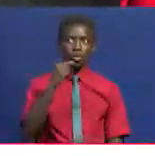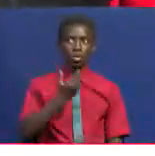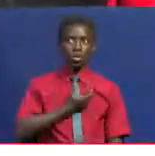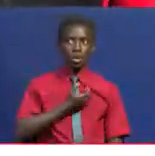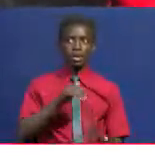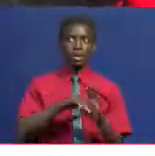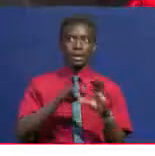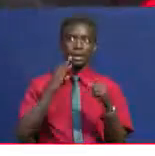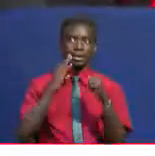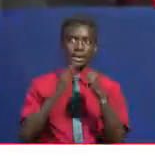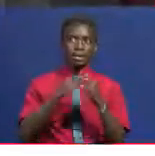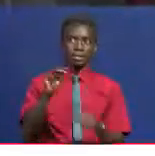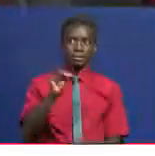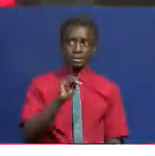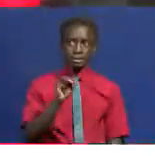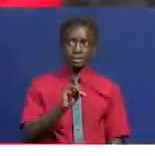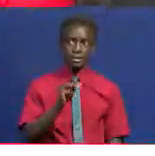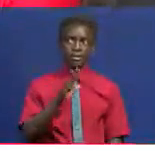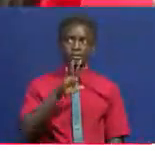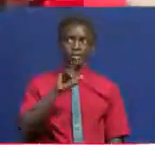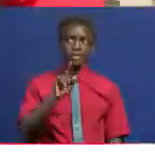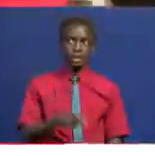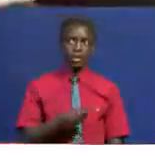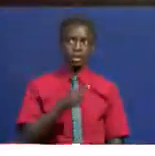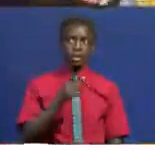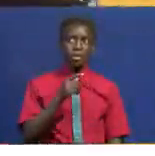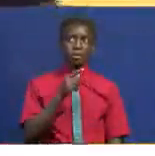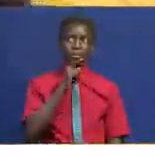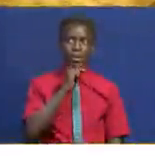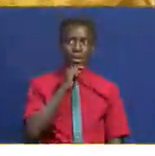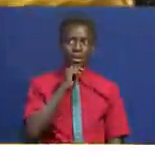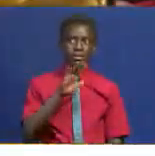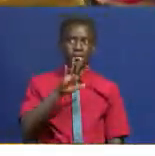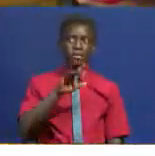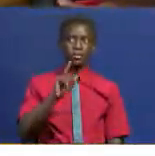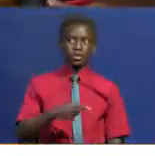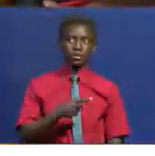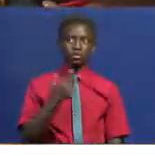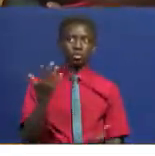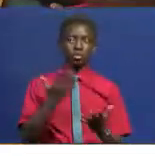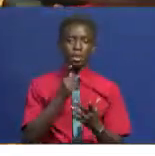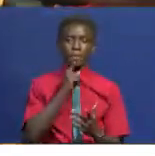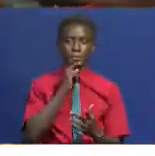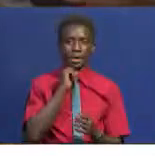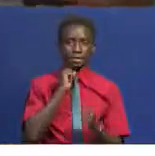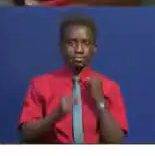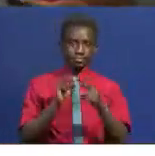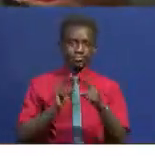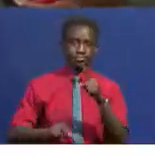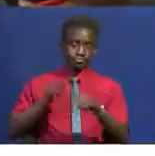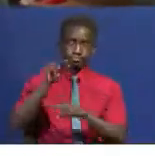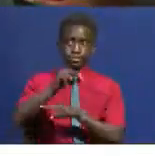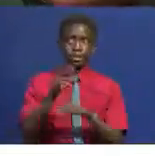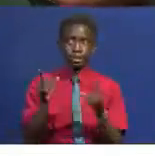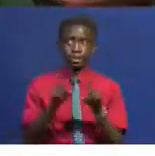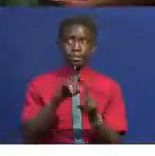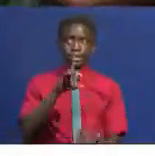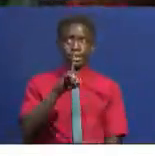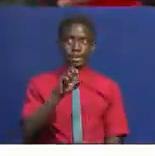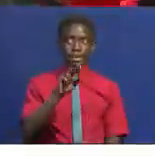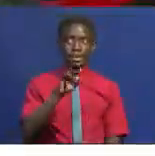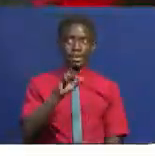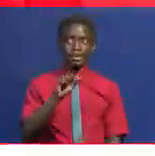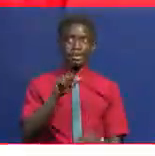women, 5,000-meter men and 3,000-meter steeplechase men. The silver medalists were Dennis Kipkoech in the 3,000